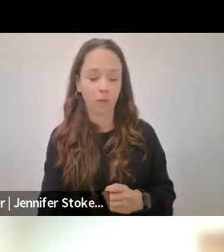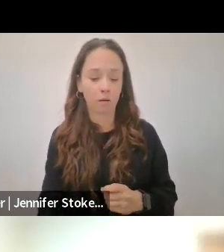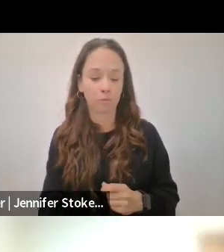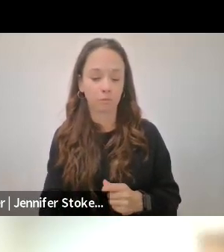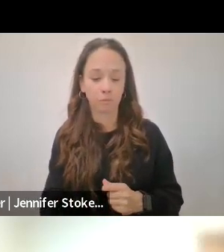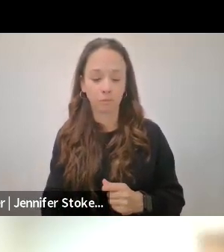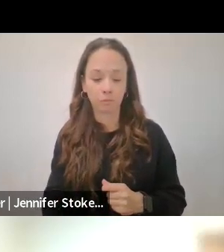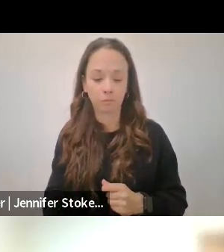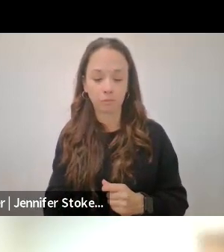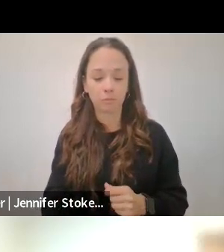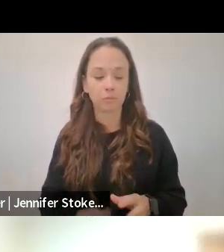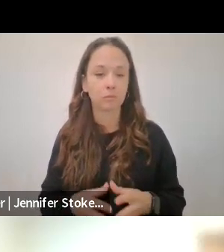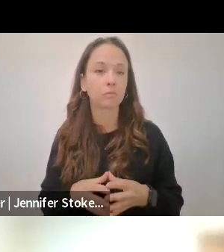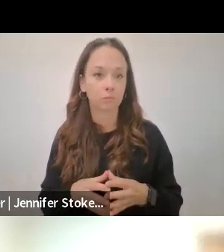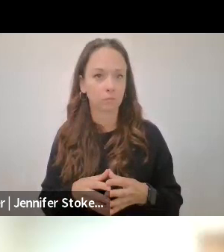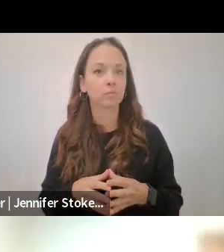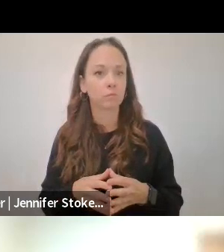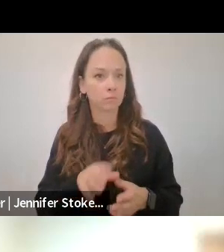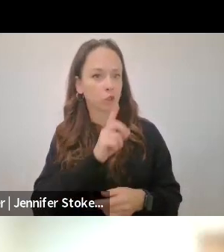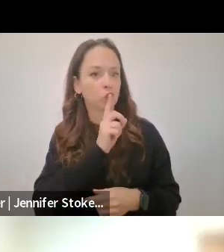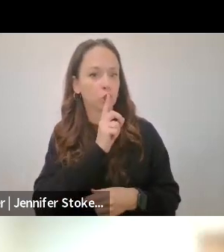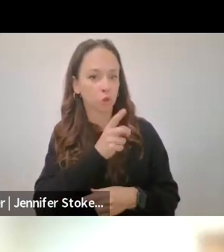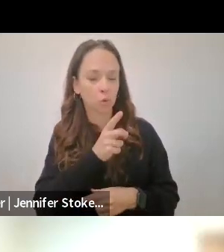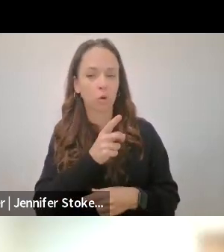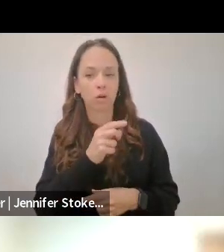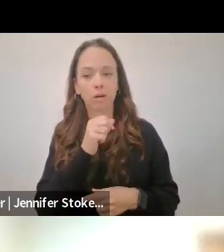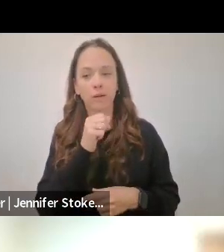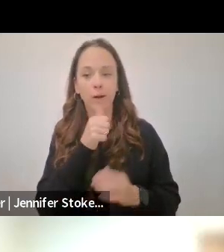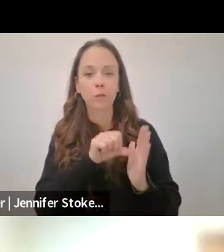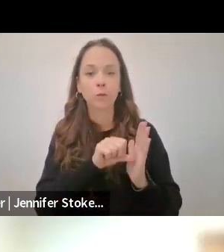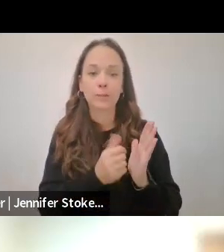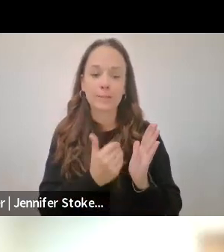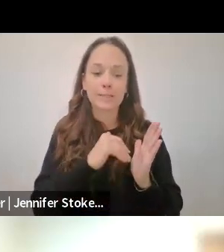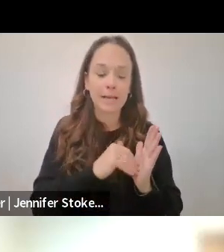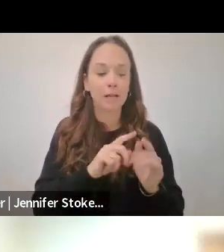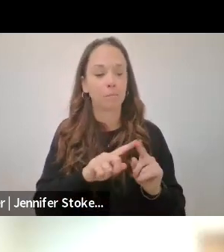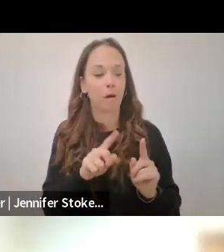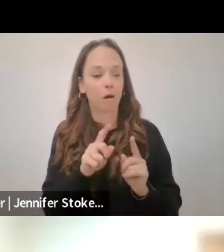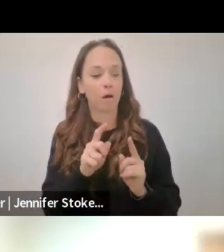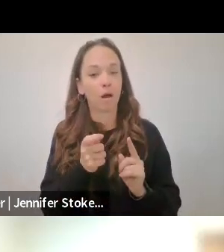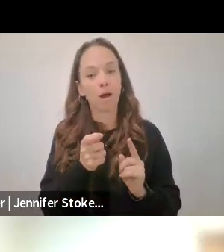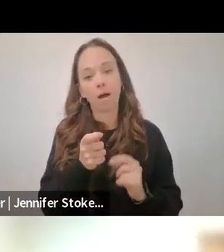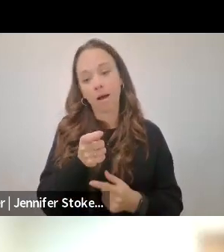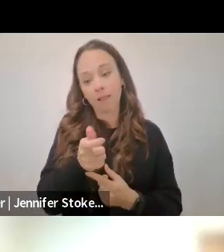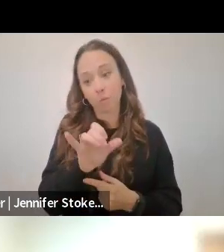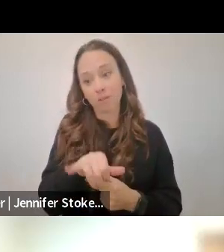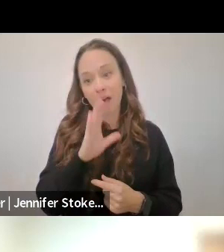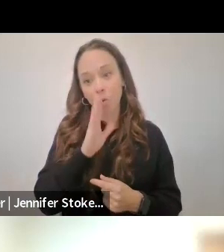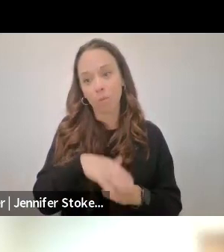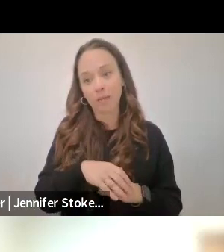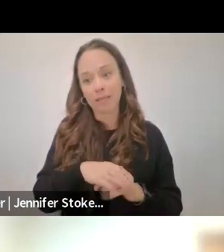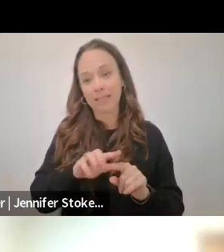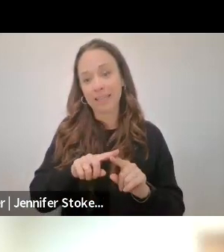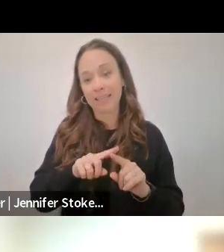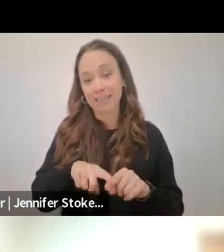Sure, and I think, not to lean into it again, but a little bit of it is going to be, it depends. That's